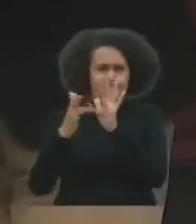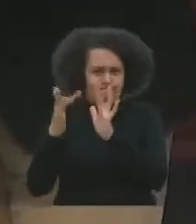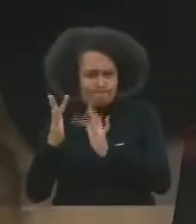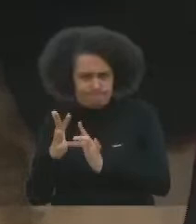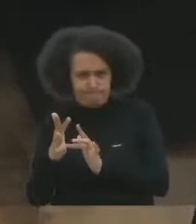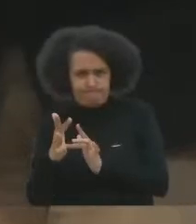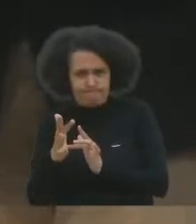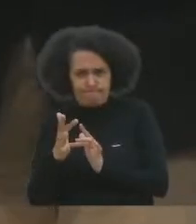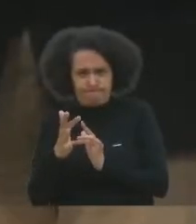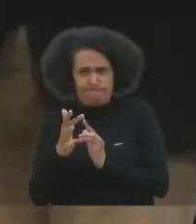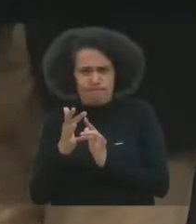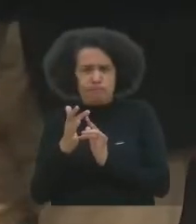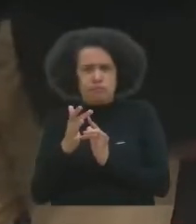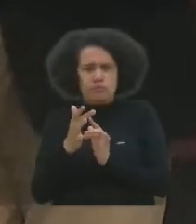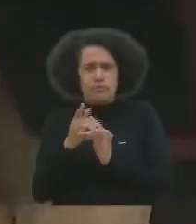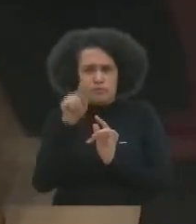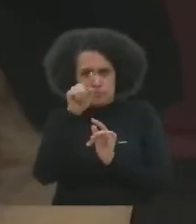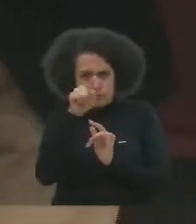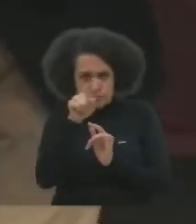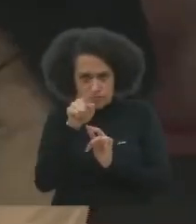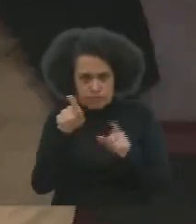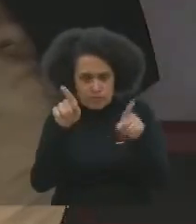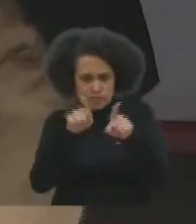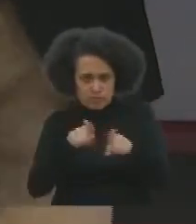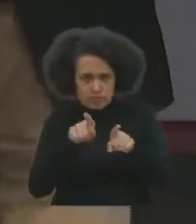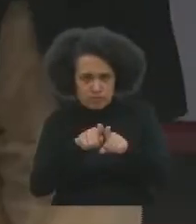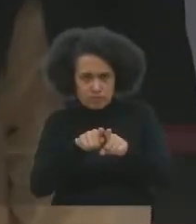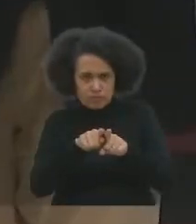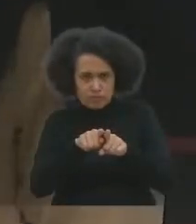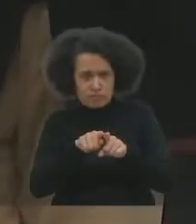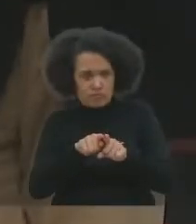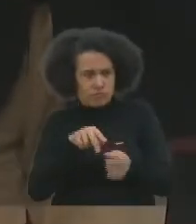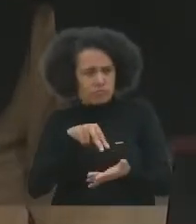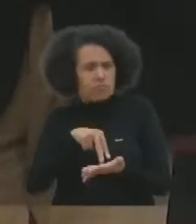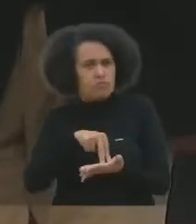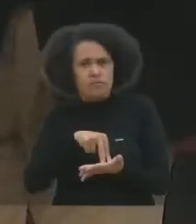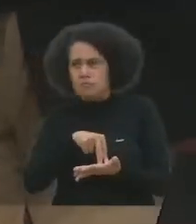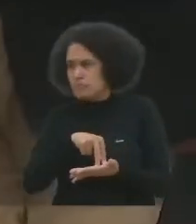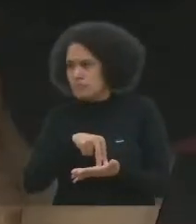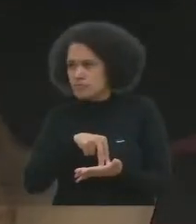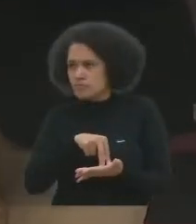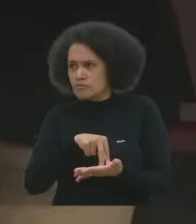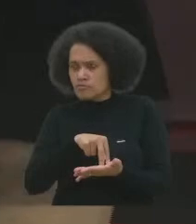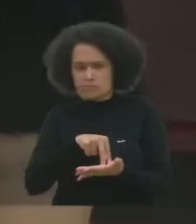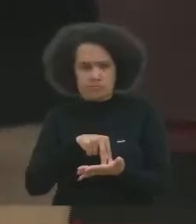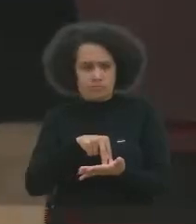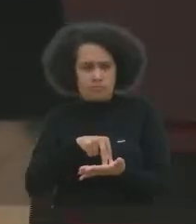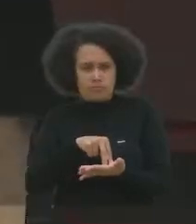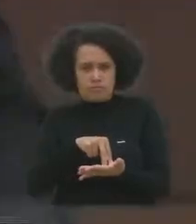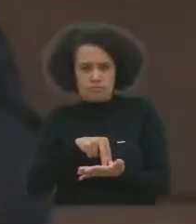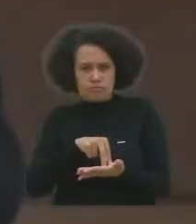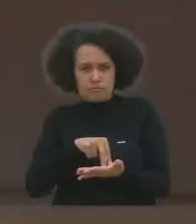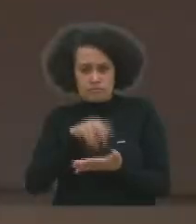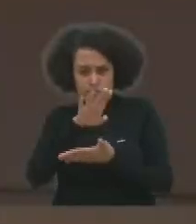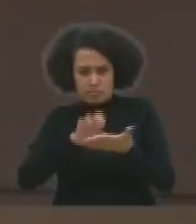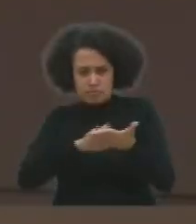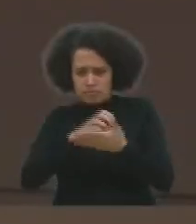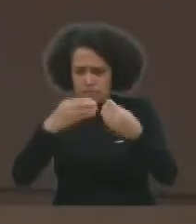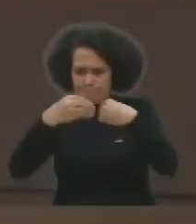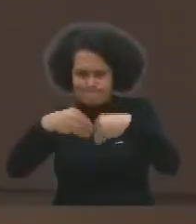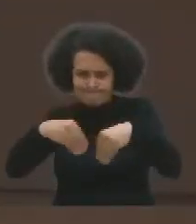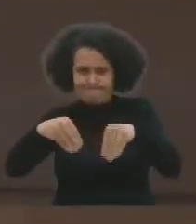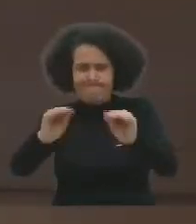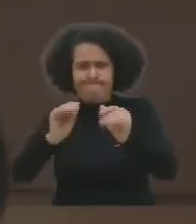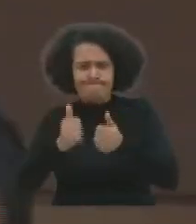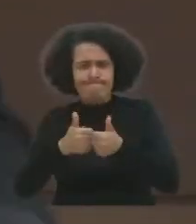shod with the gospel of peace. Que vocês os pés estejam de prontidão para levar o evangelho. We are a people called into battle to make known